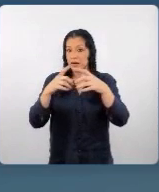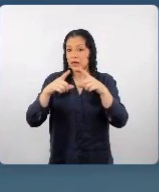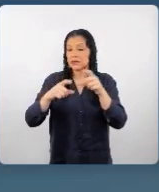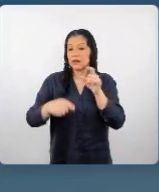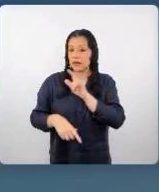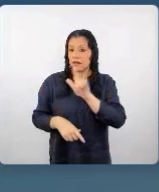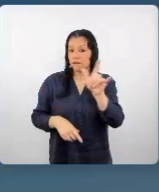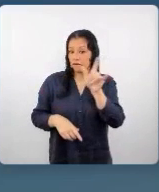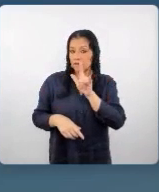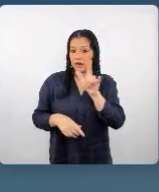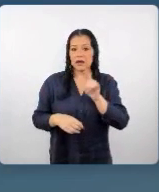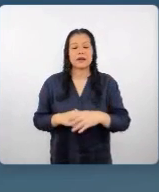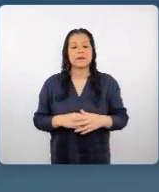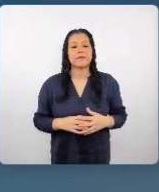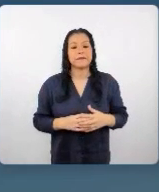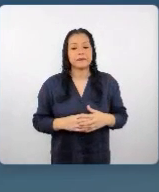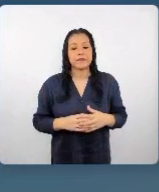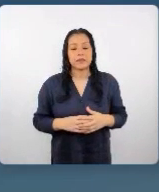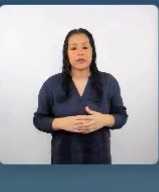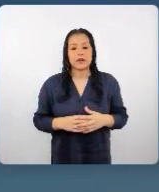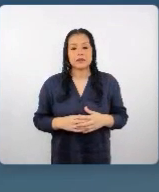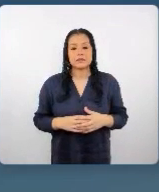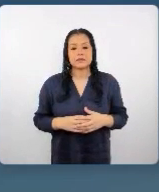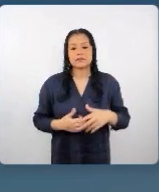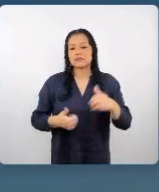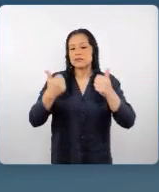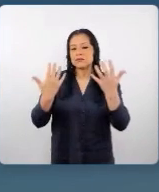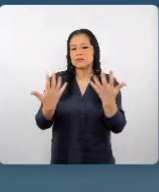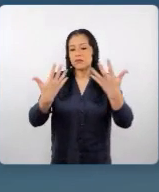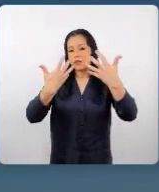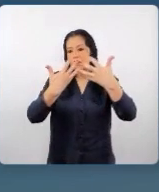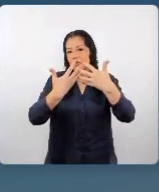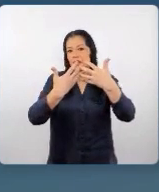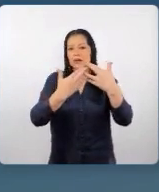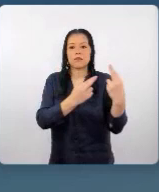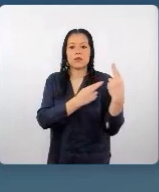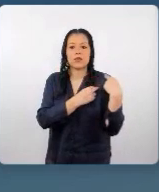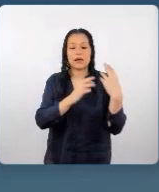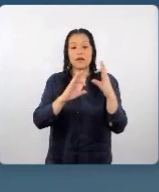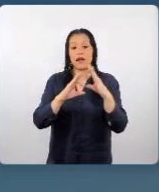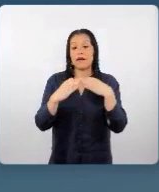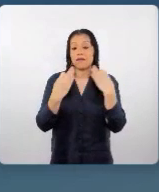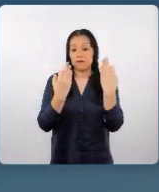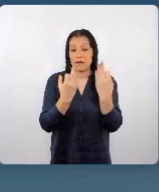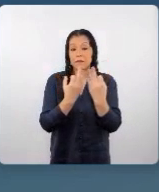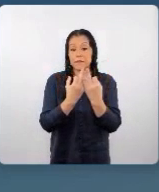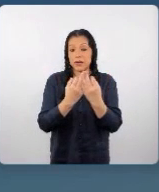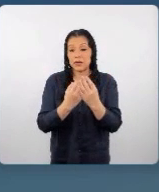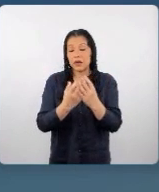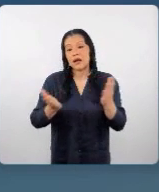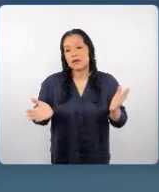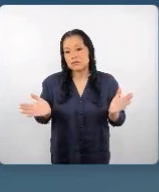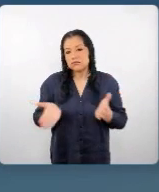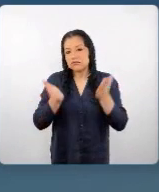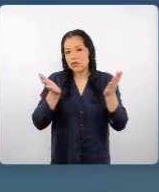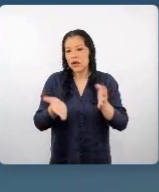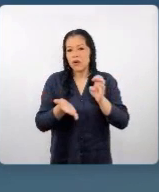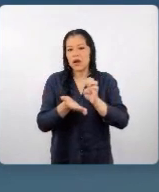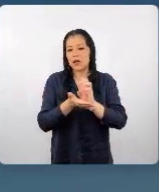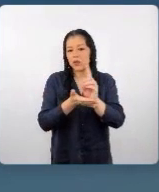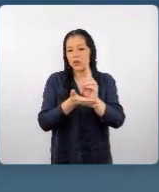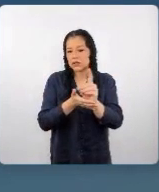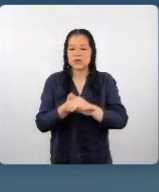When it comes to responsible travel, like family traveling, incentive travel, educational travel, business